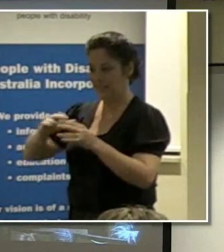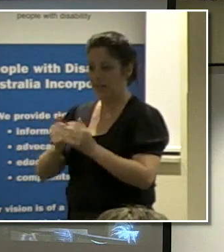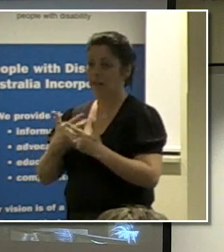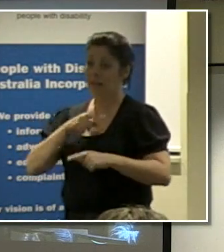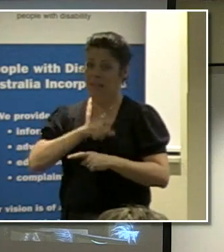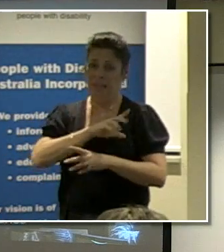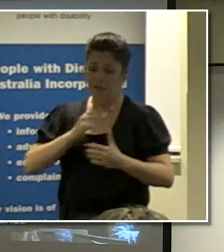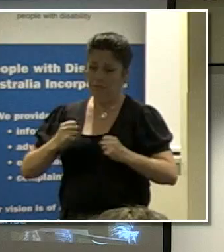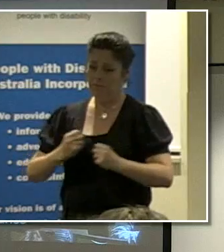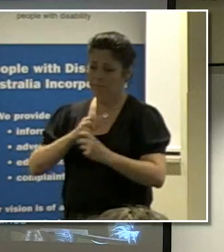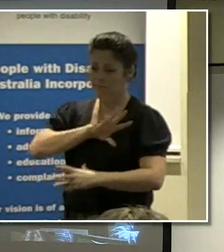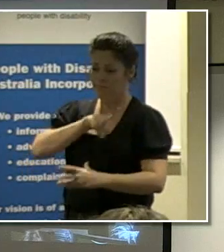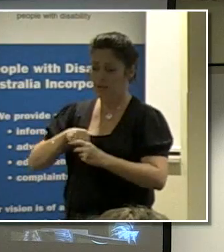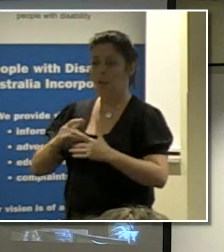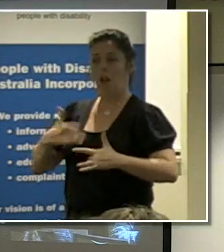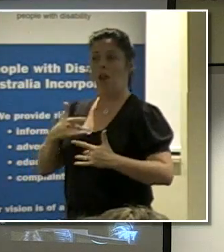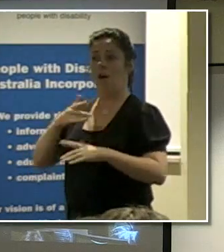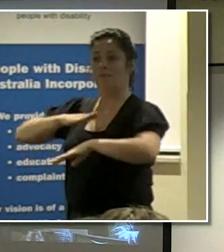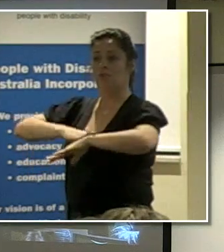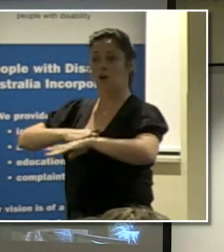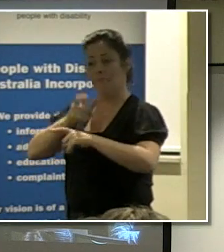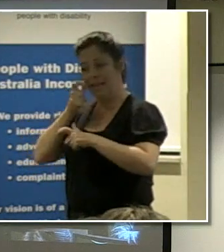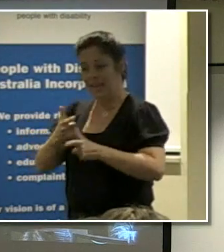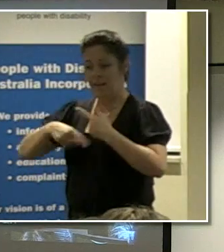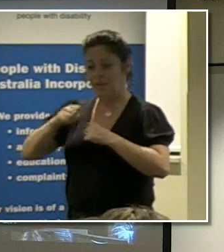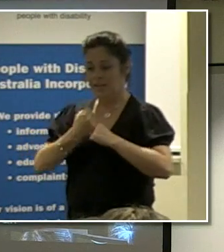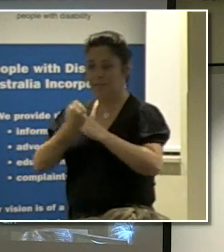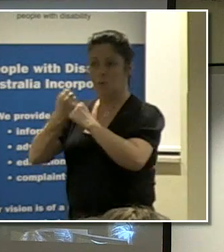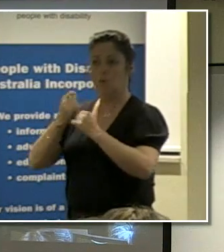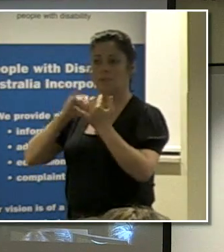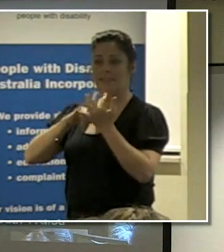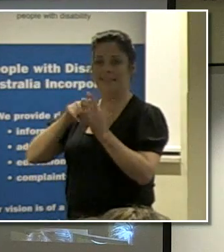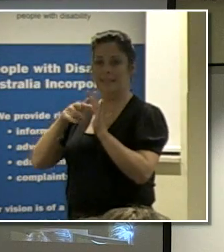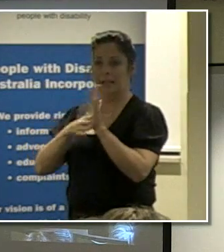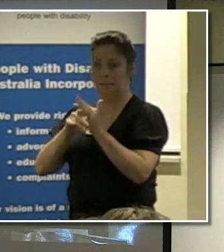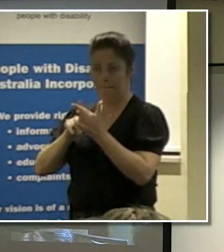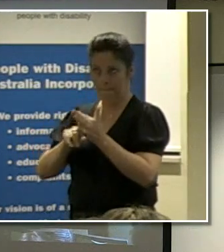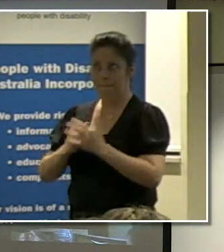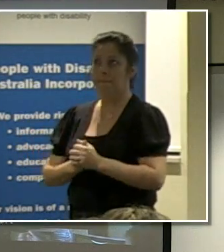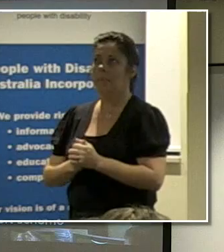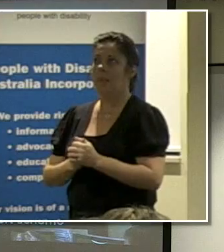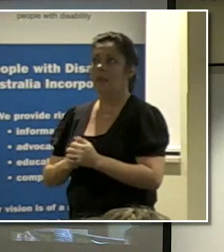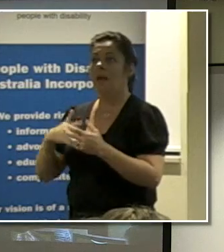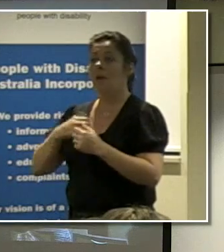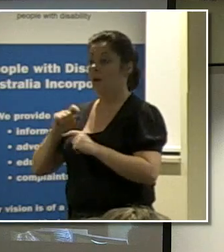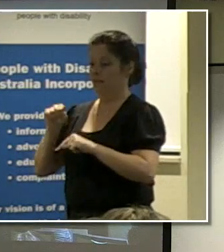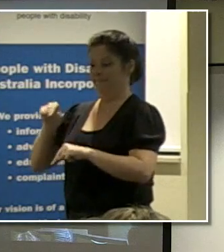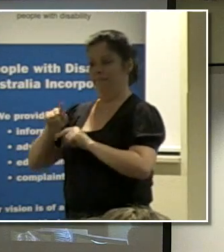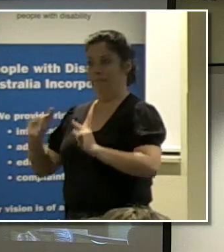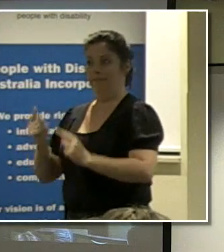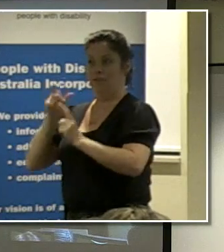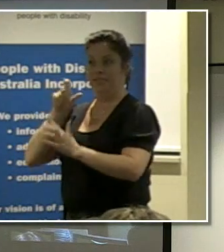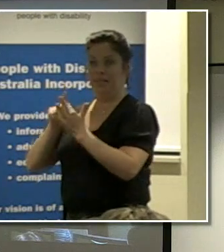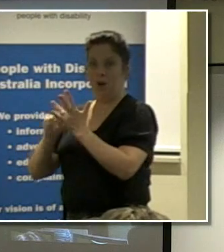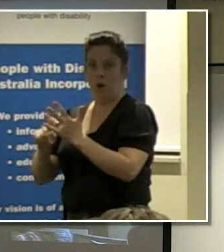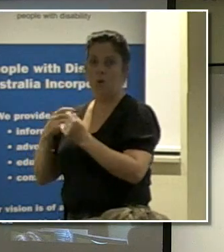South Wales Lifetime Care and Support Scheme, and as the inaugural CEO, was responsible for the implementation of